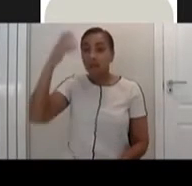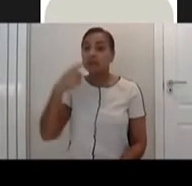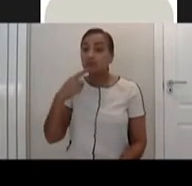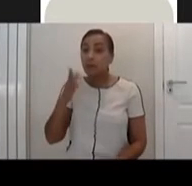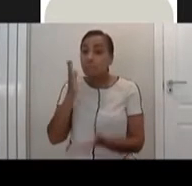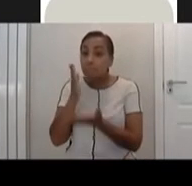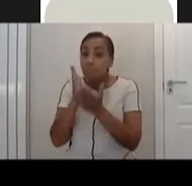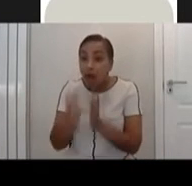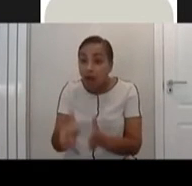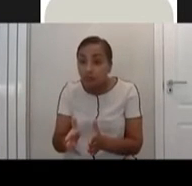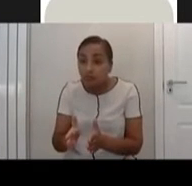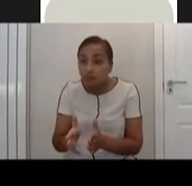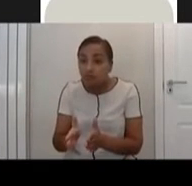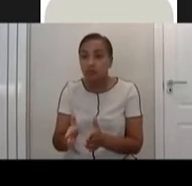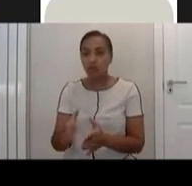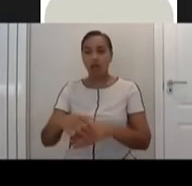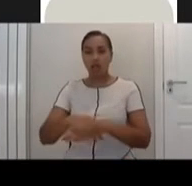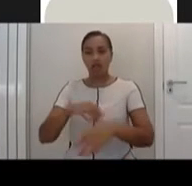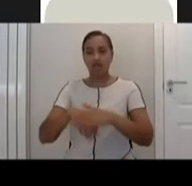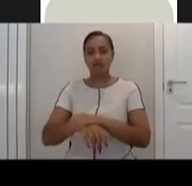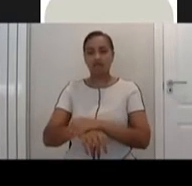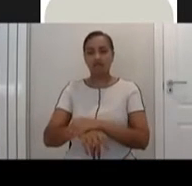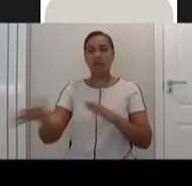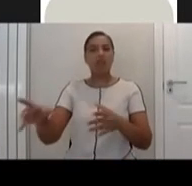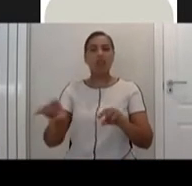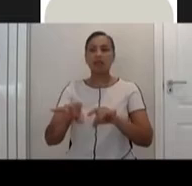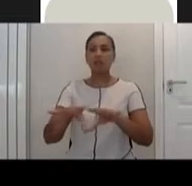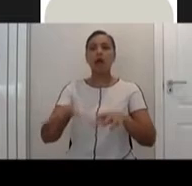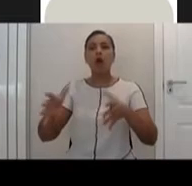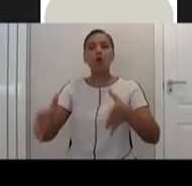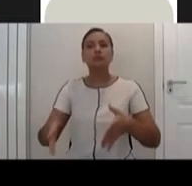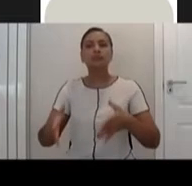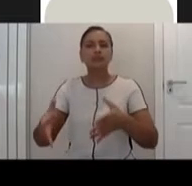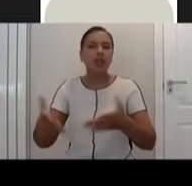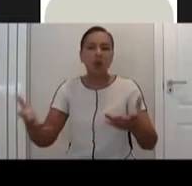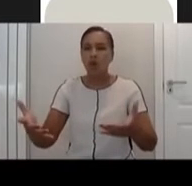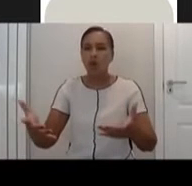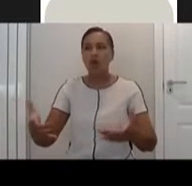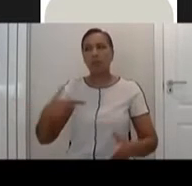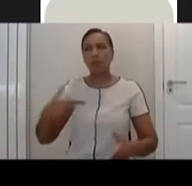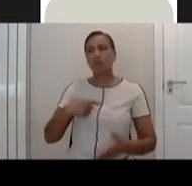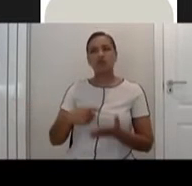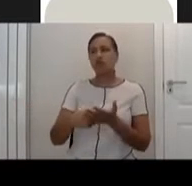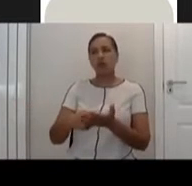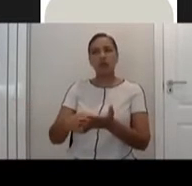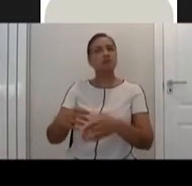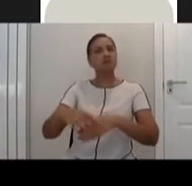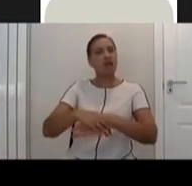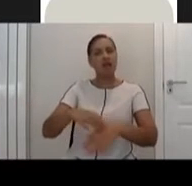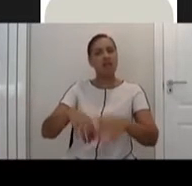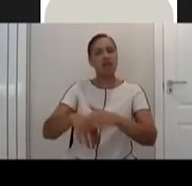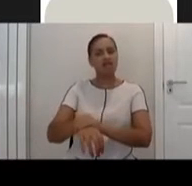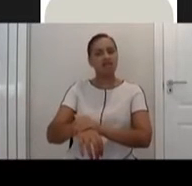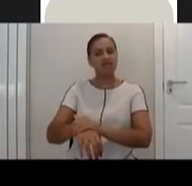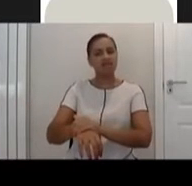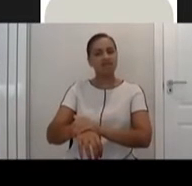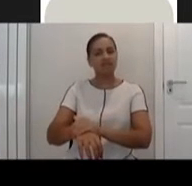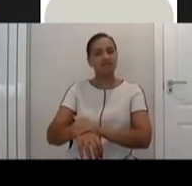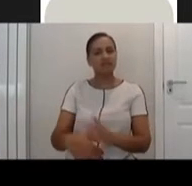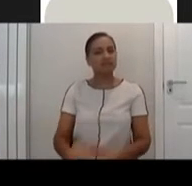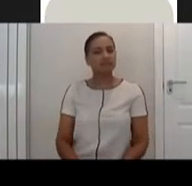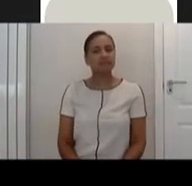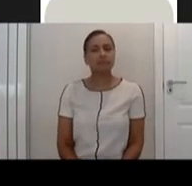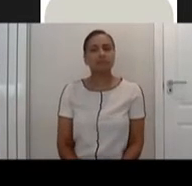settings. It's certainly not something that we would advocate for, you know, by members of the